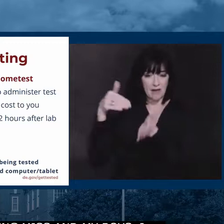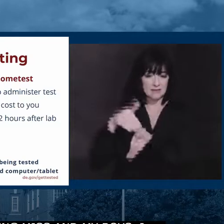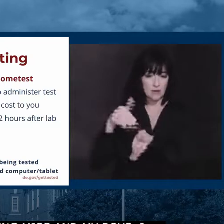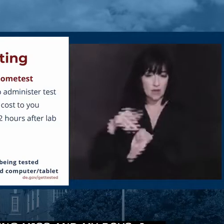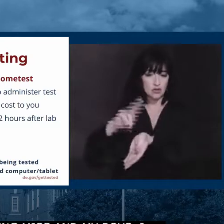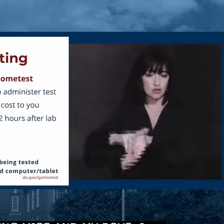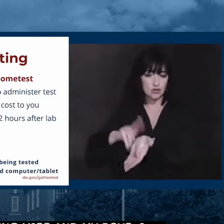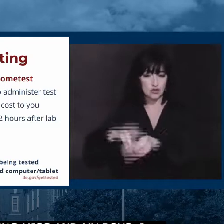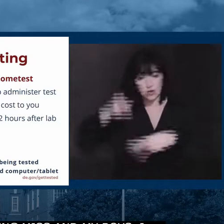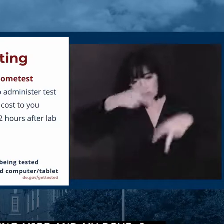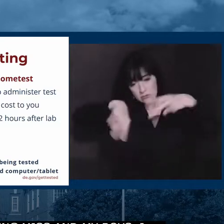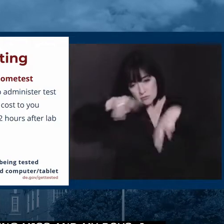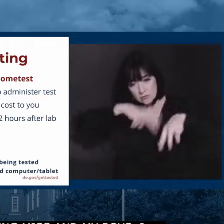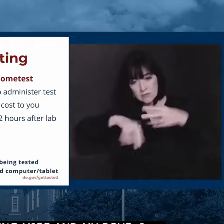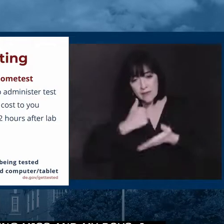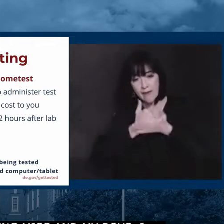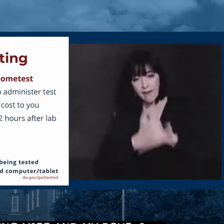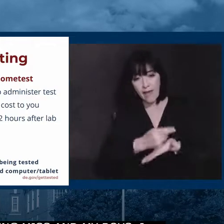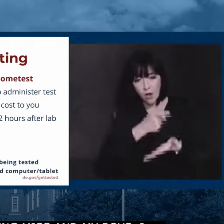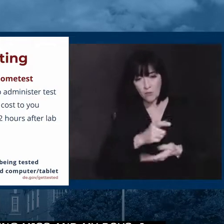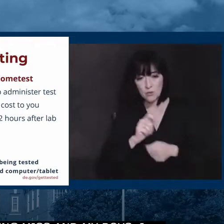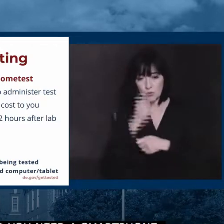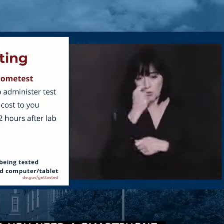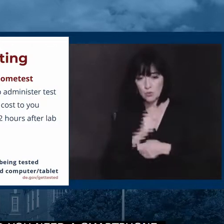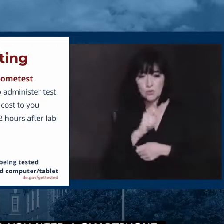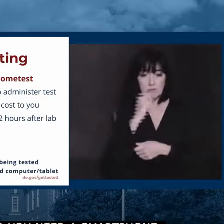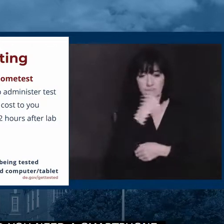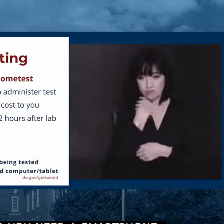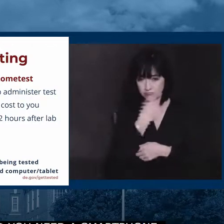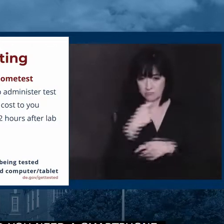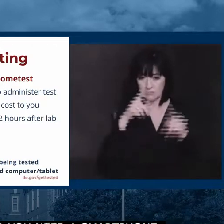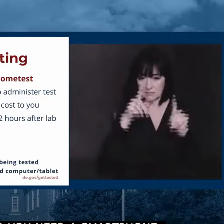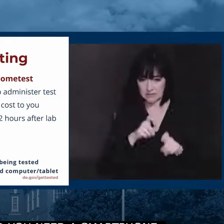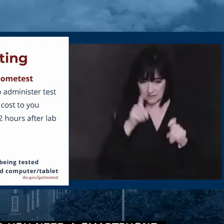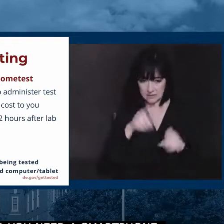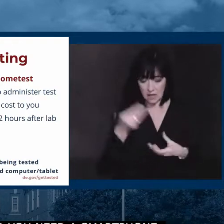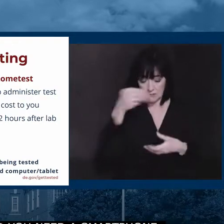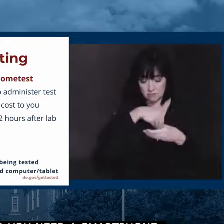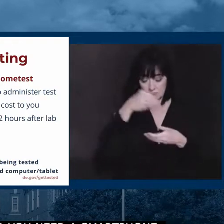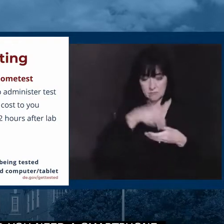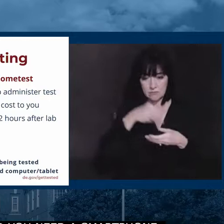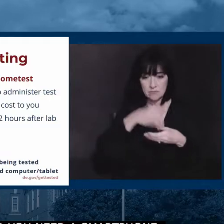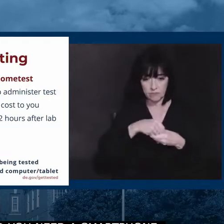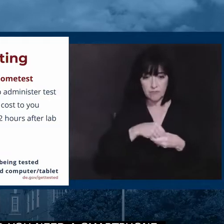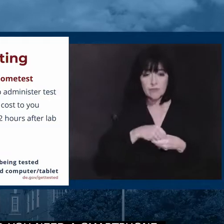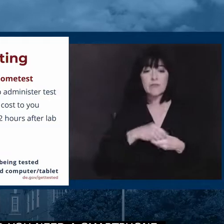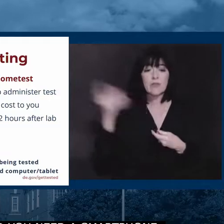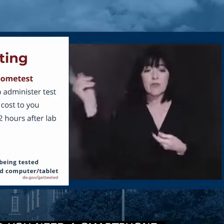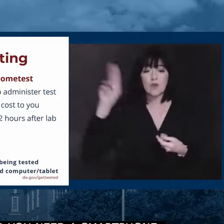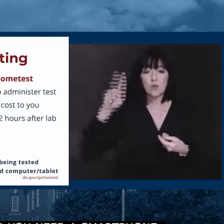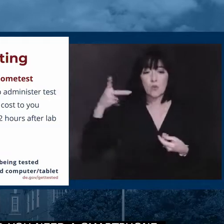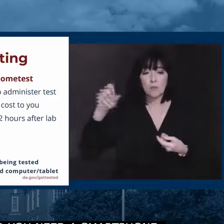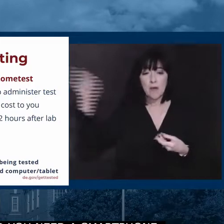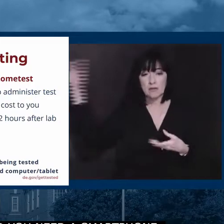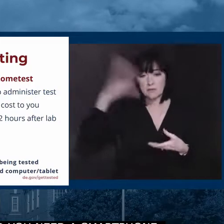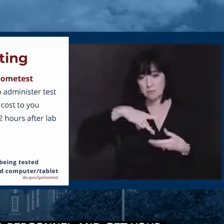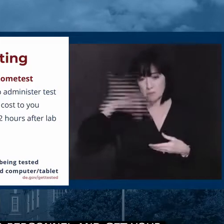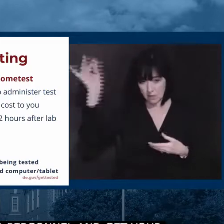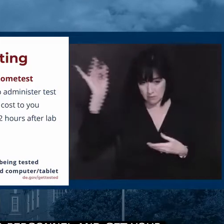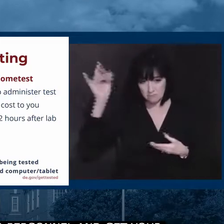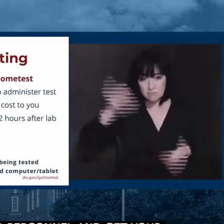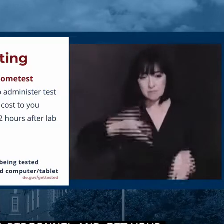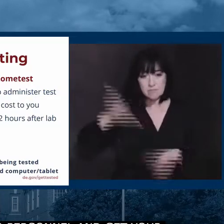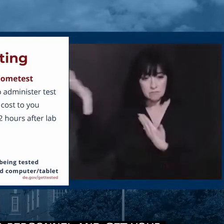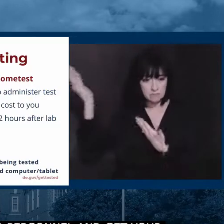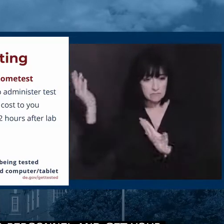So again, get your request into us by today or tomorrow, and then authenticate it with Vault by